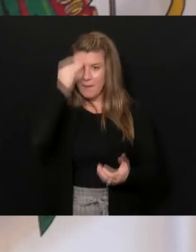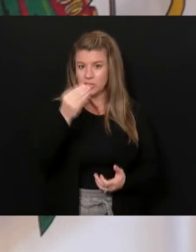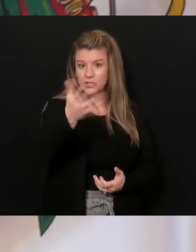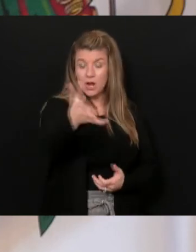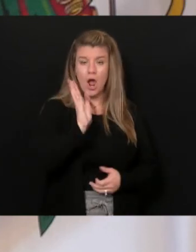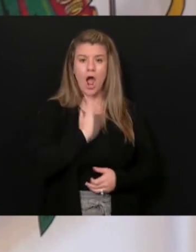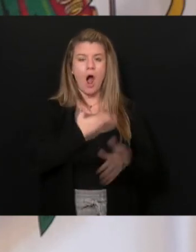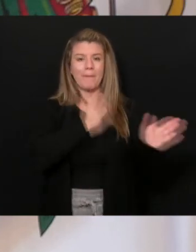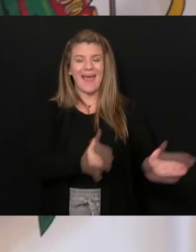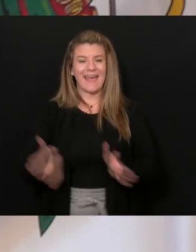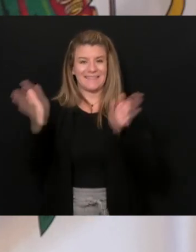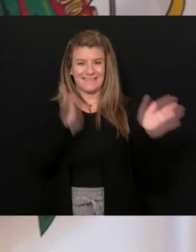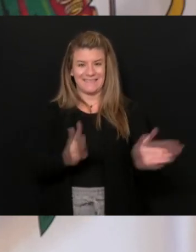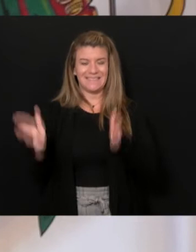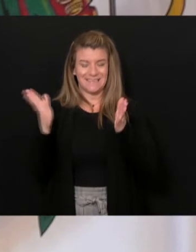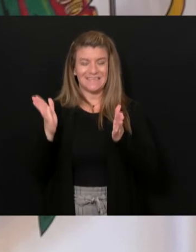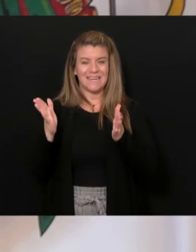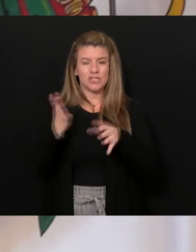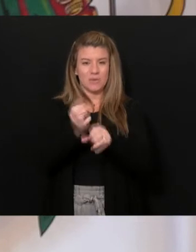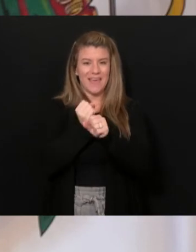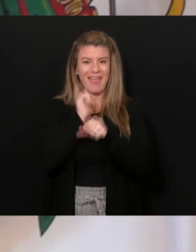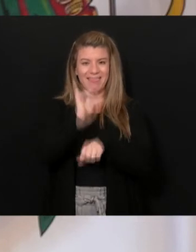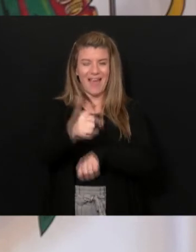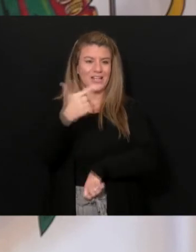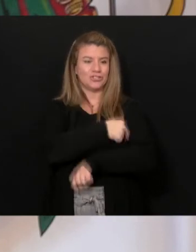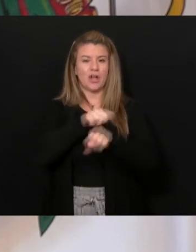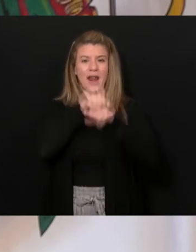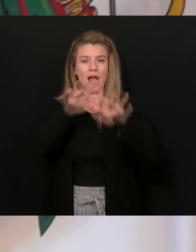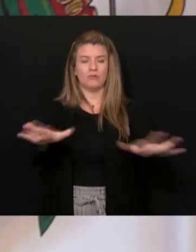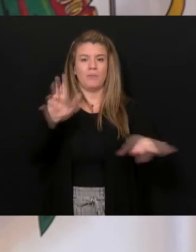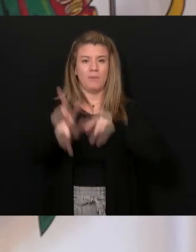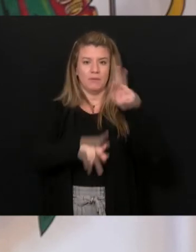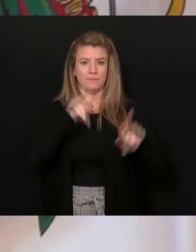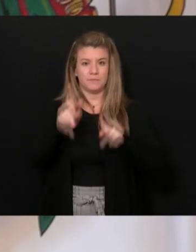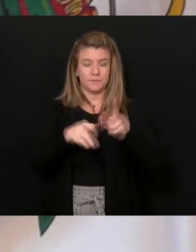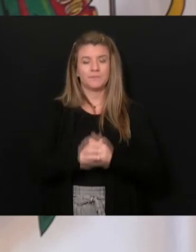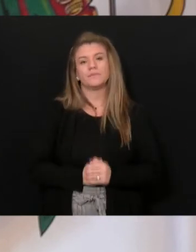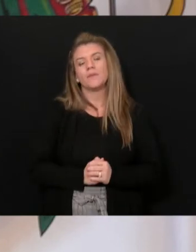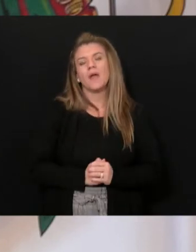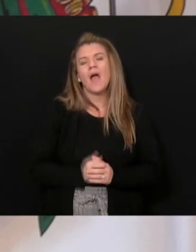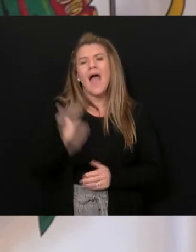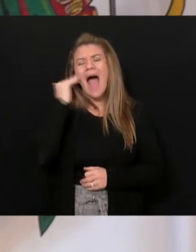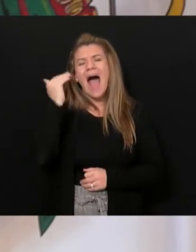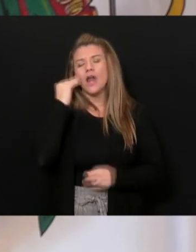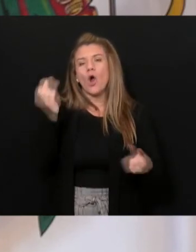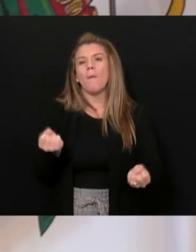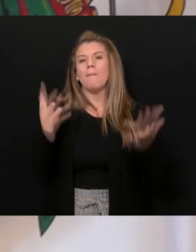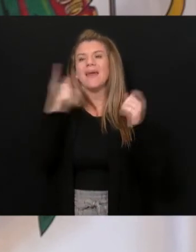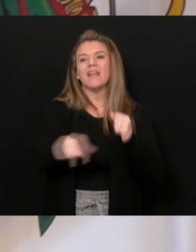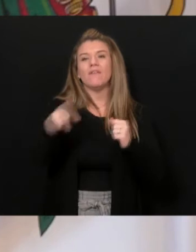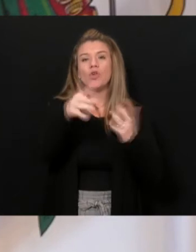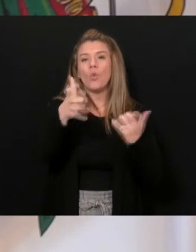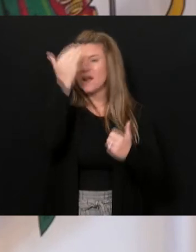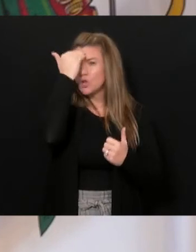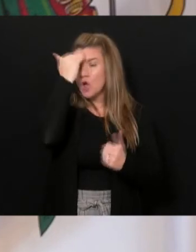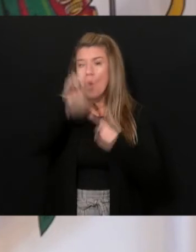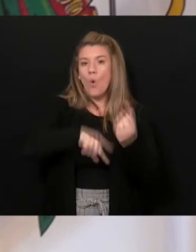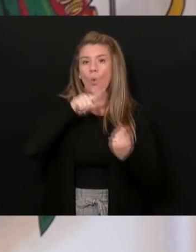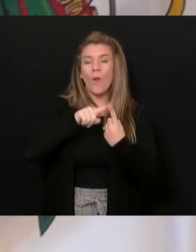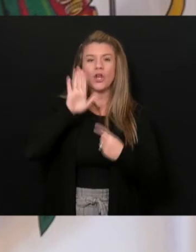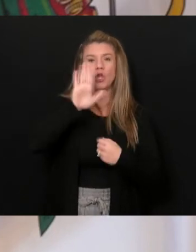our plan to get these out to West Virginians. I know many of you want to know when you